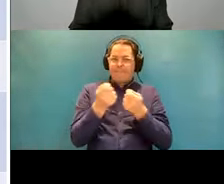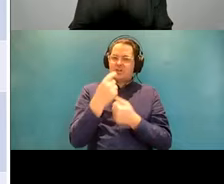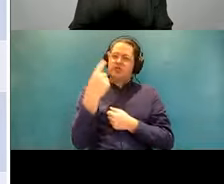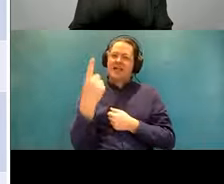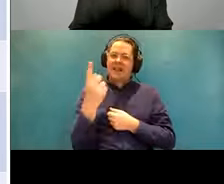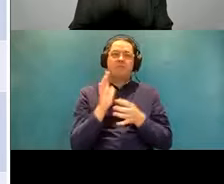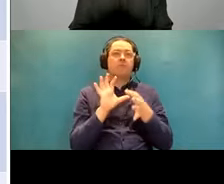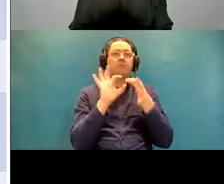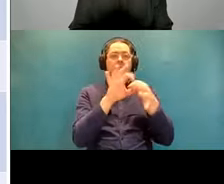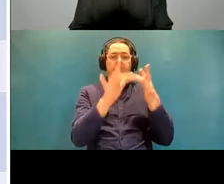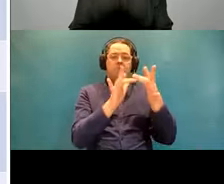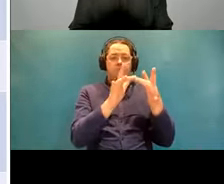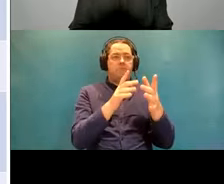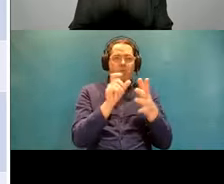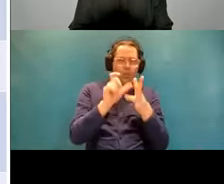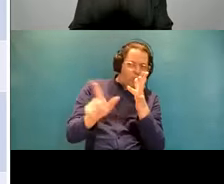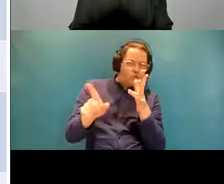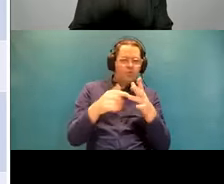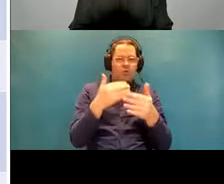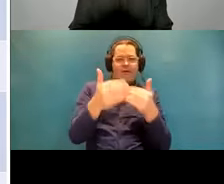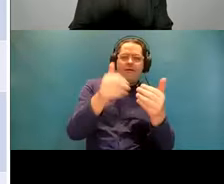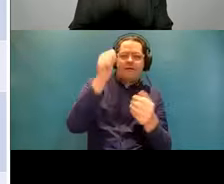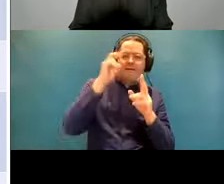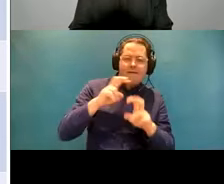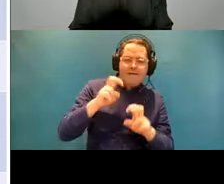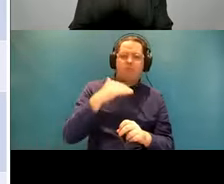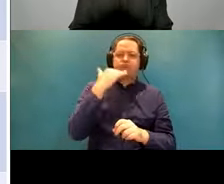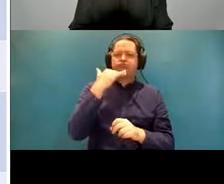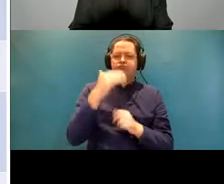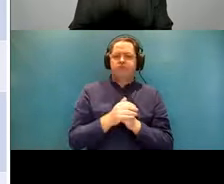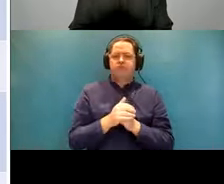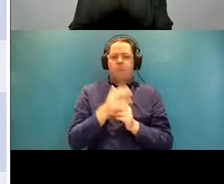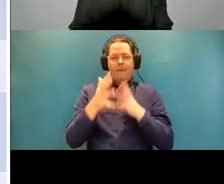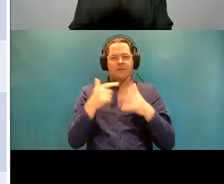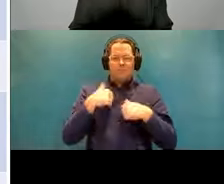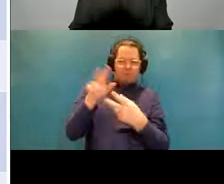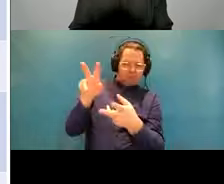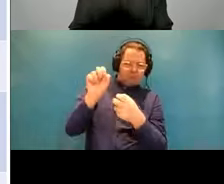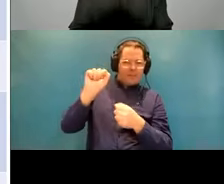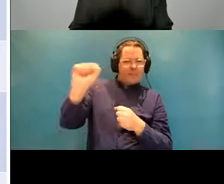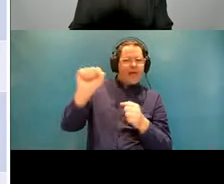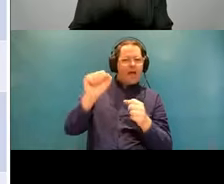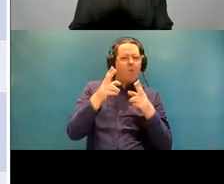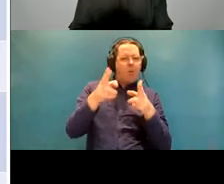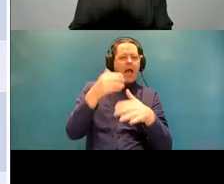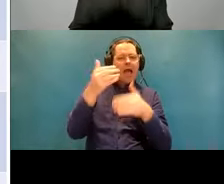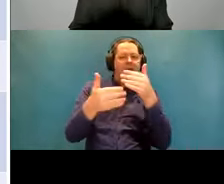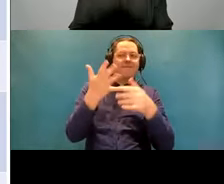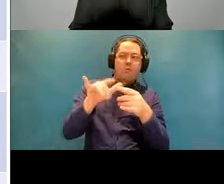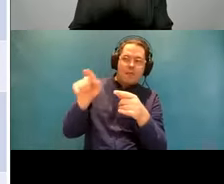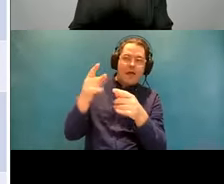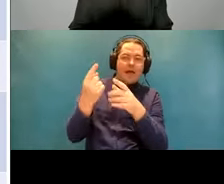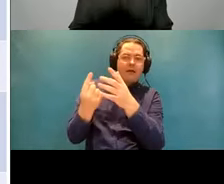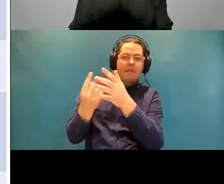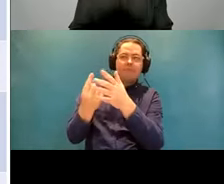spaces. So in terms of, we're kind of inferring the management from the practices, as opposed to maybe where we started out,